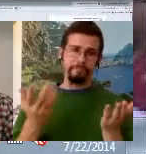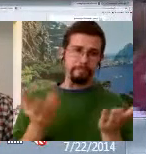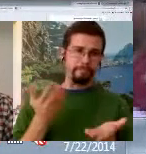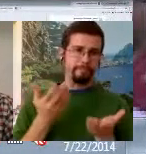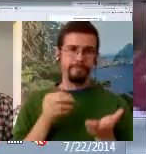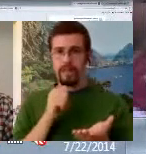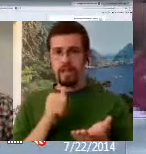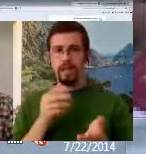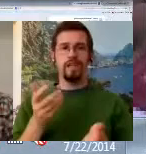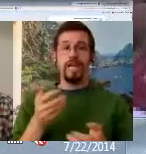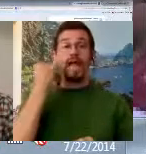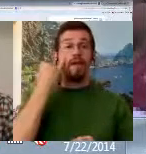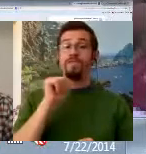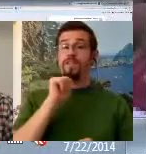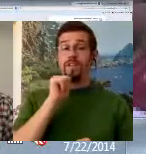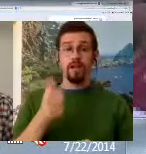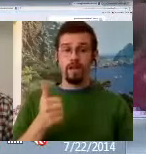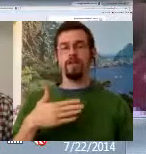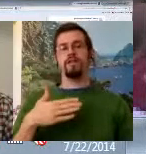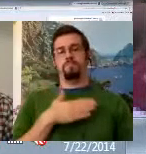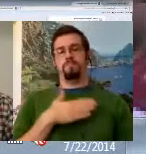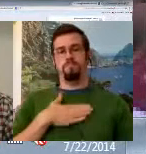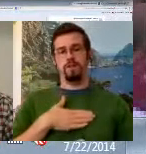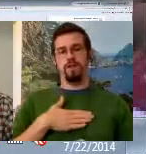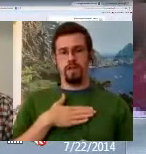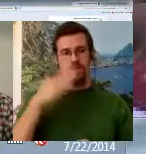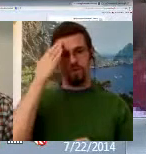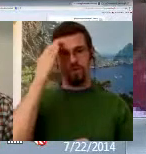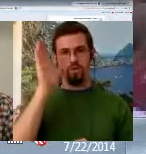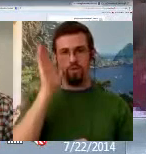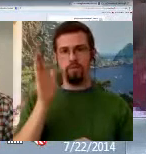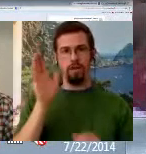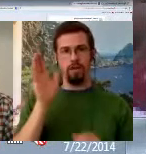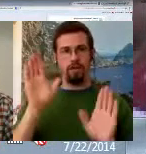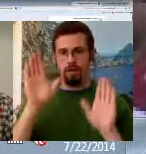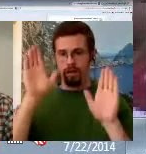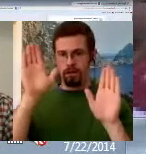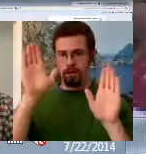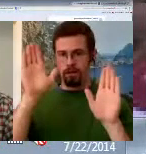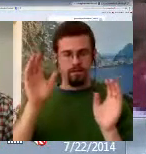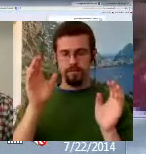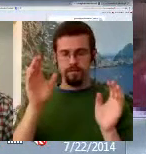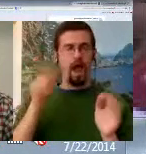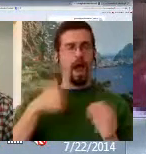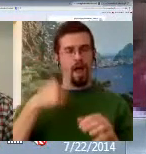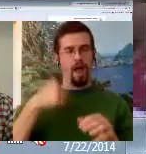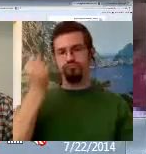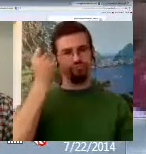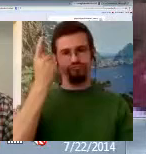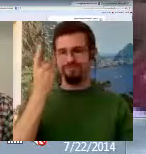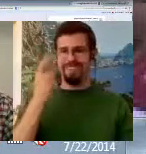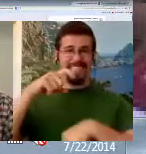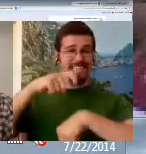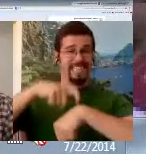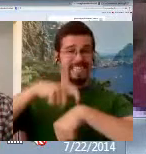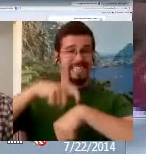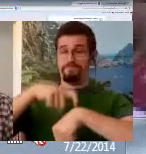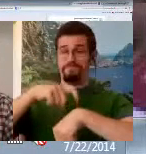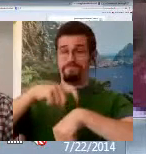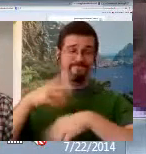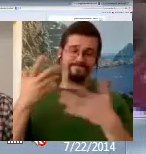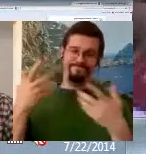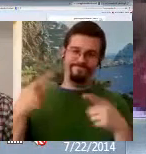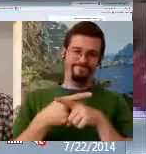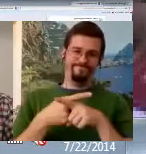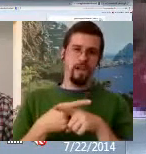that he would have been very welcome, and that I do totally understand. This was not good timing this year, but we